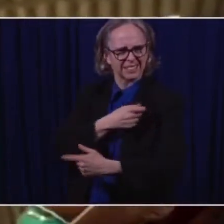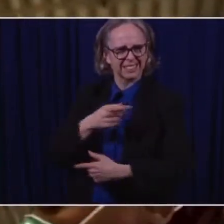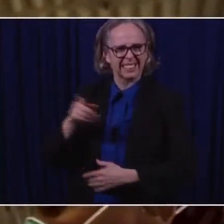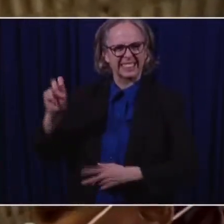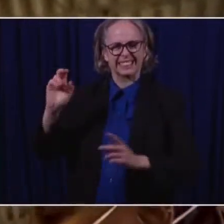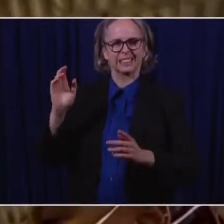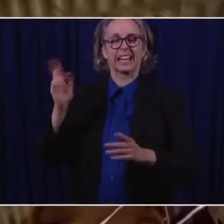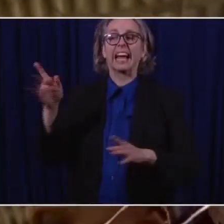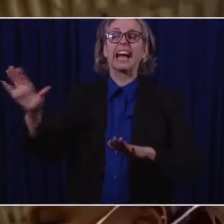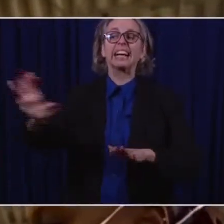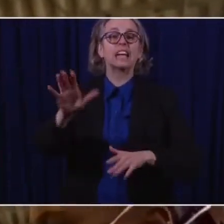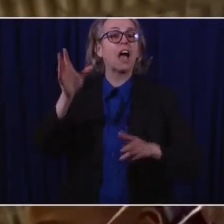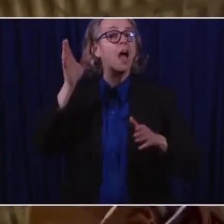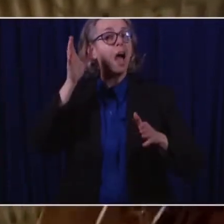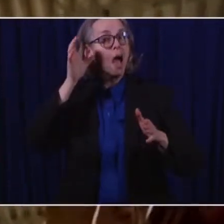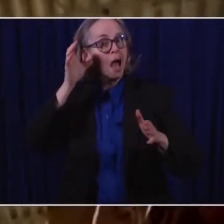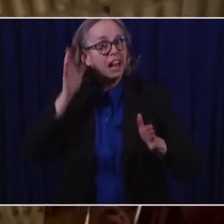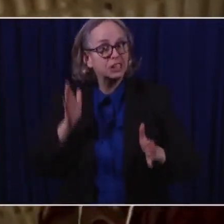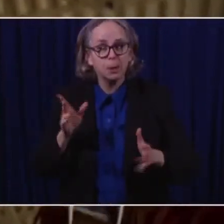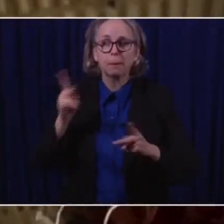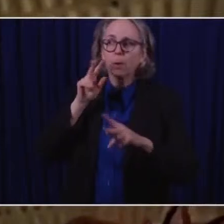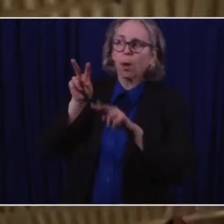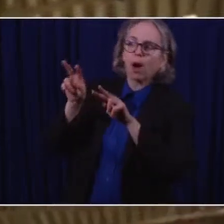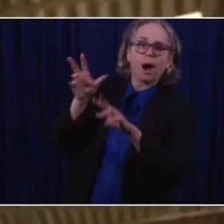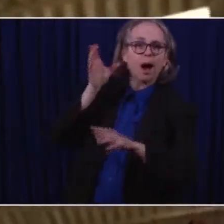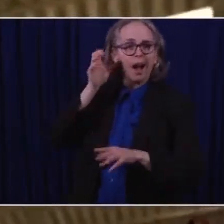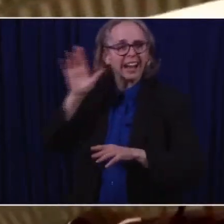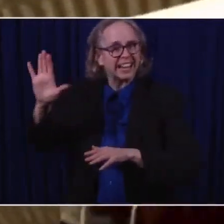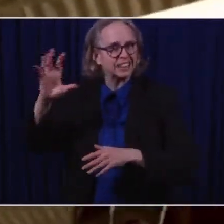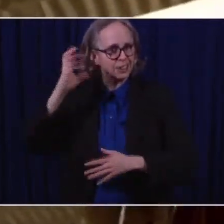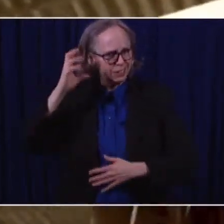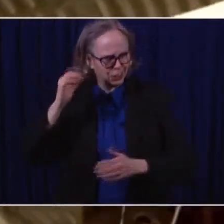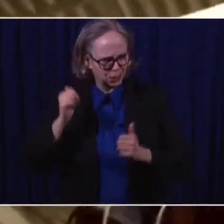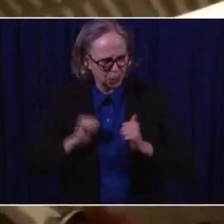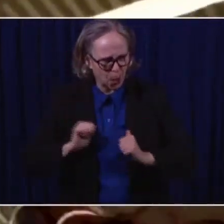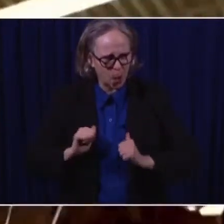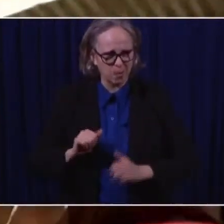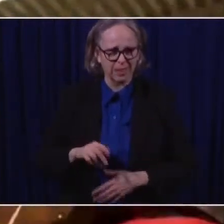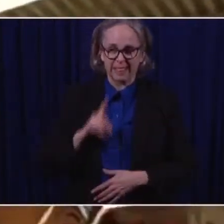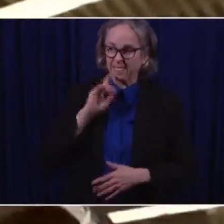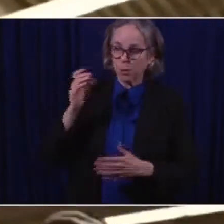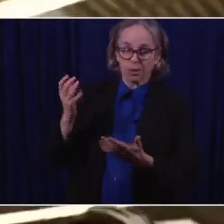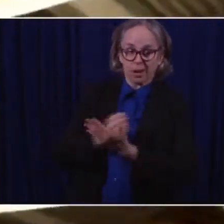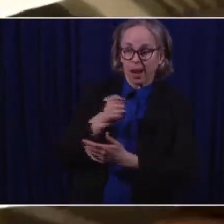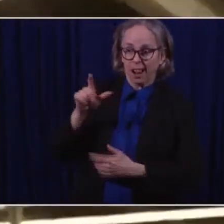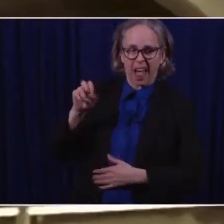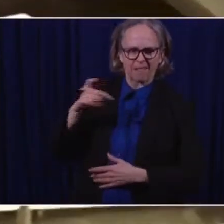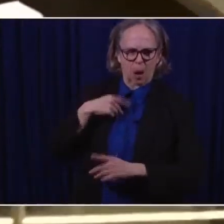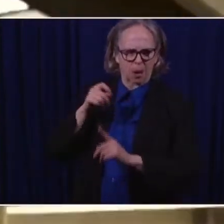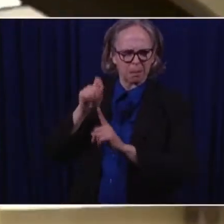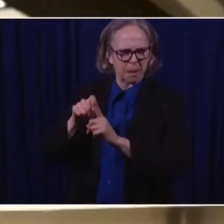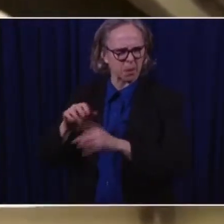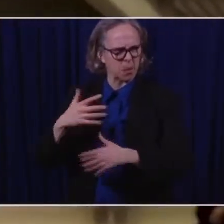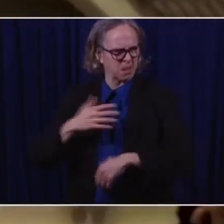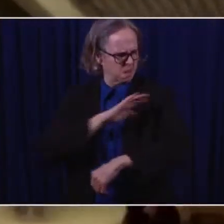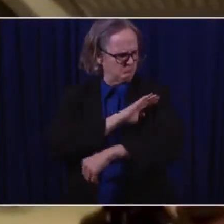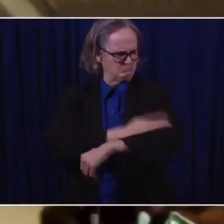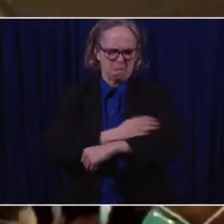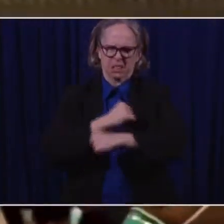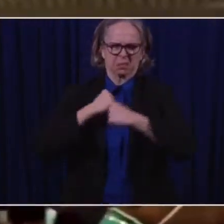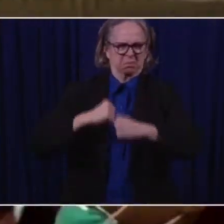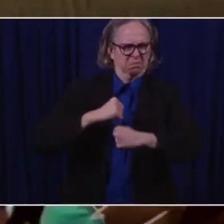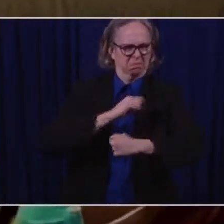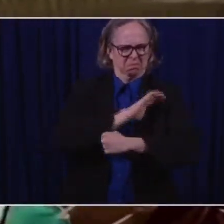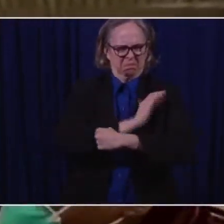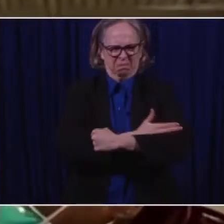live shot, I would give Jimmy a hard time about those muscles he's got there. I did not realize that Jimmy was working out that